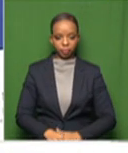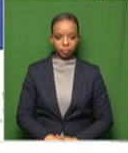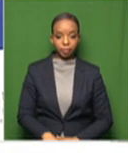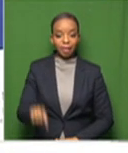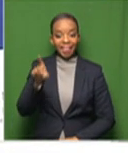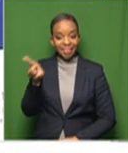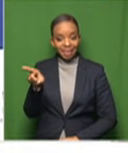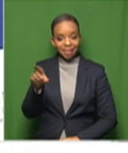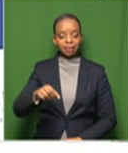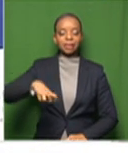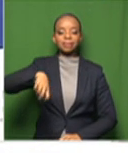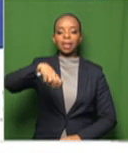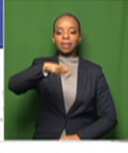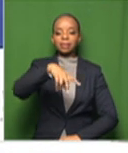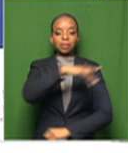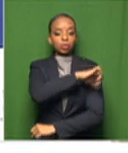hospital will provide